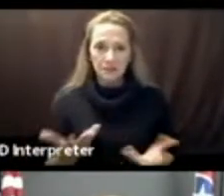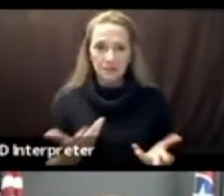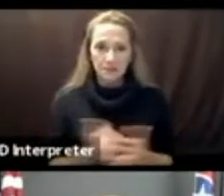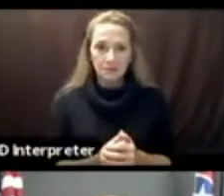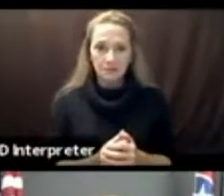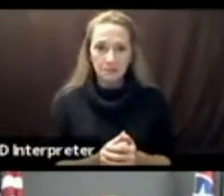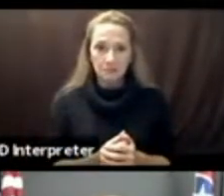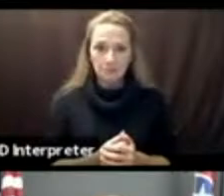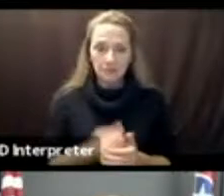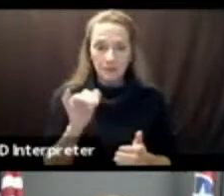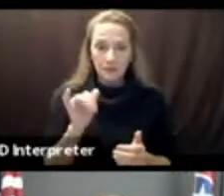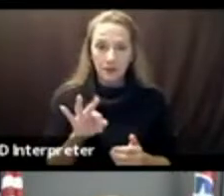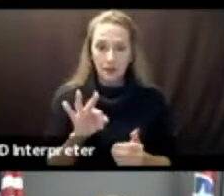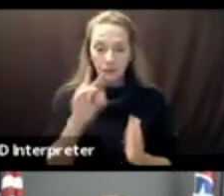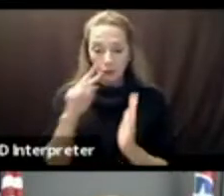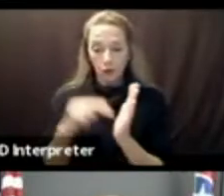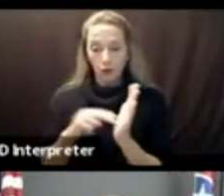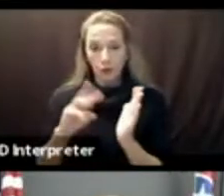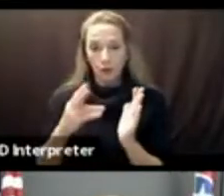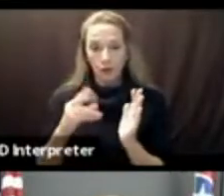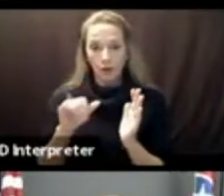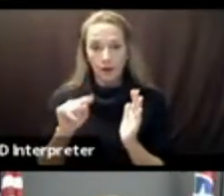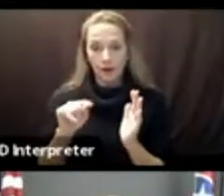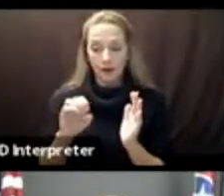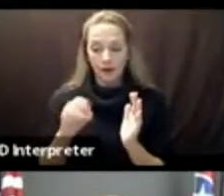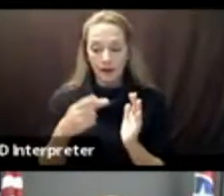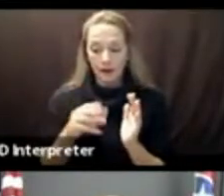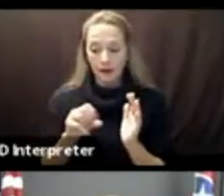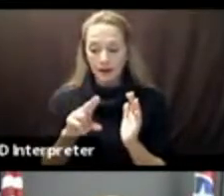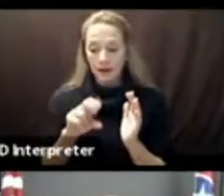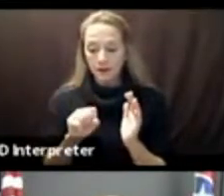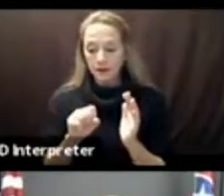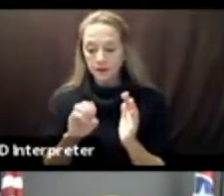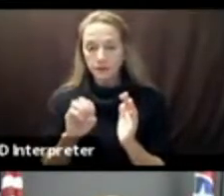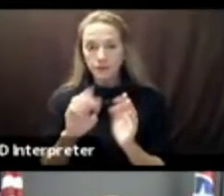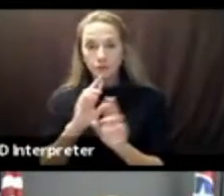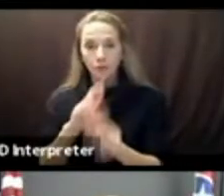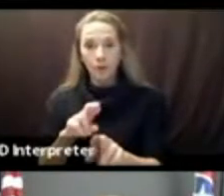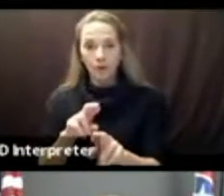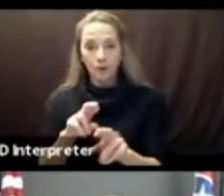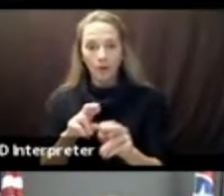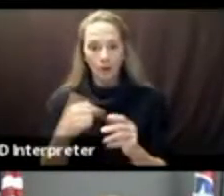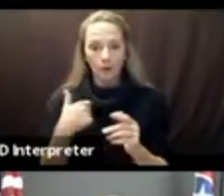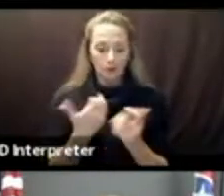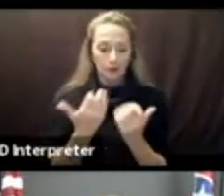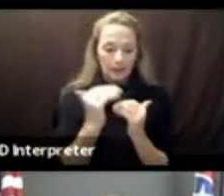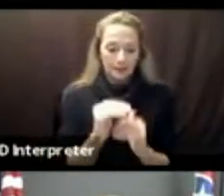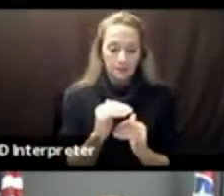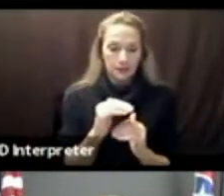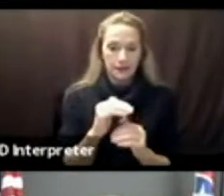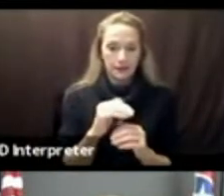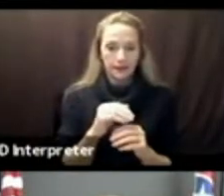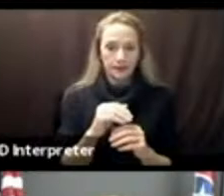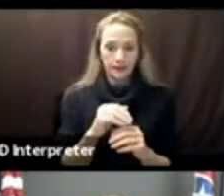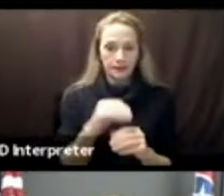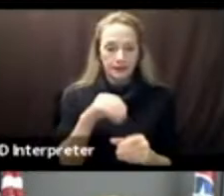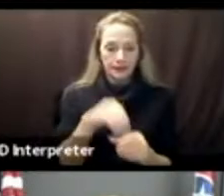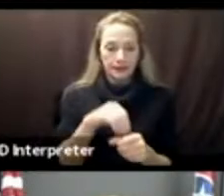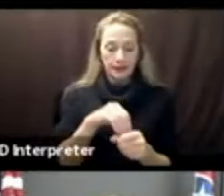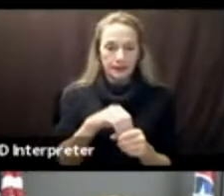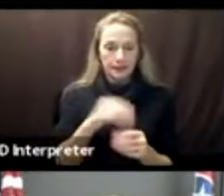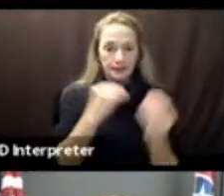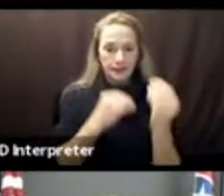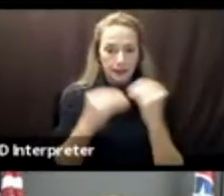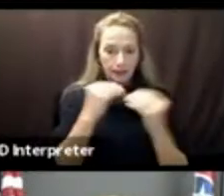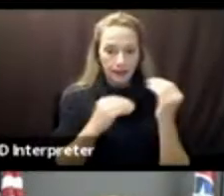if we look at the White House report, it continues to talk about limiting indoor dining, and actually talks about bar closures as opposed. They